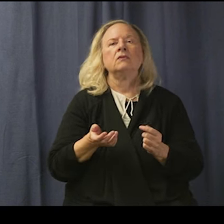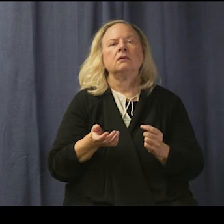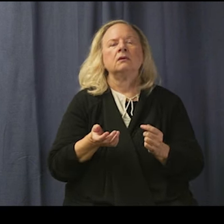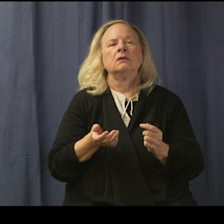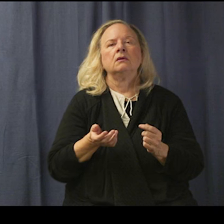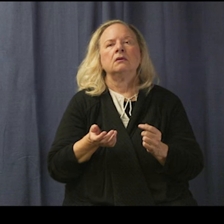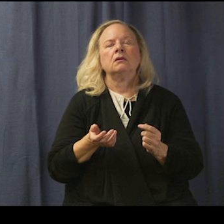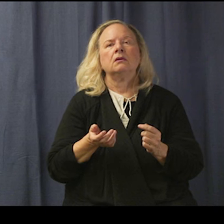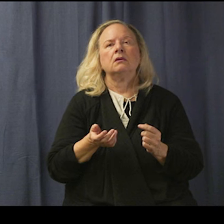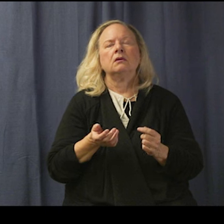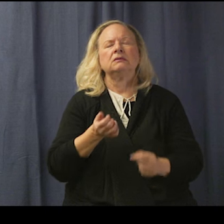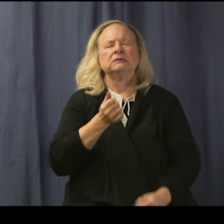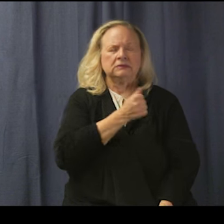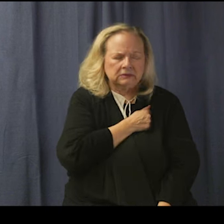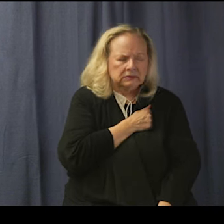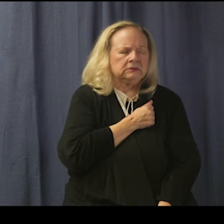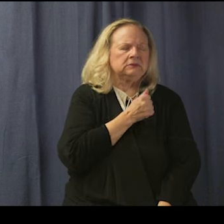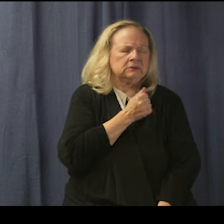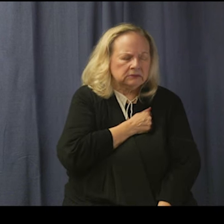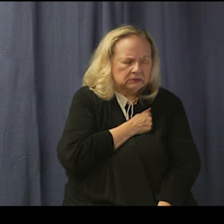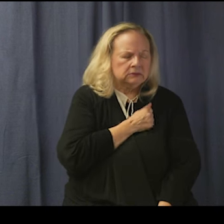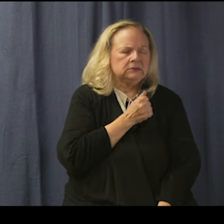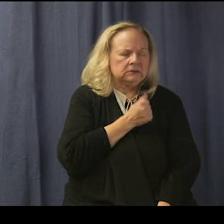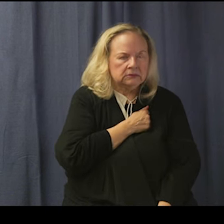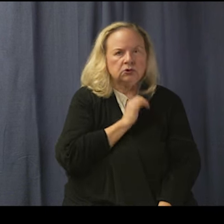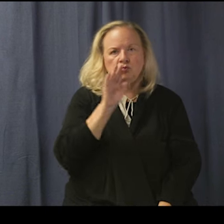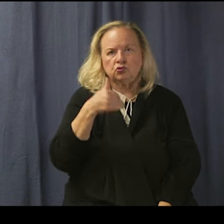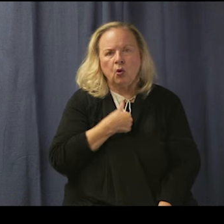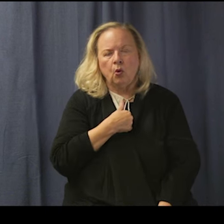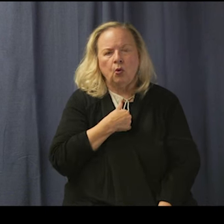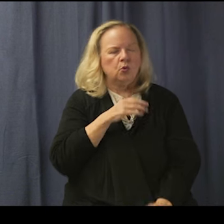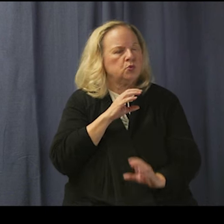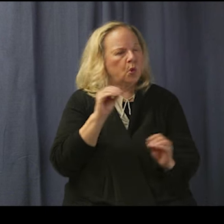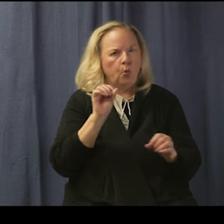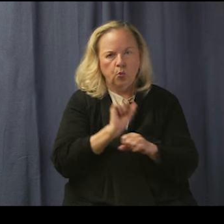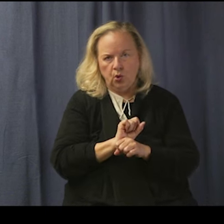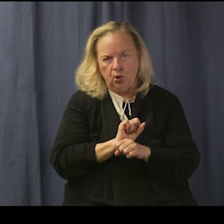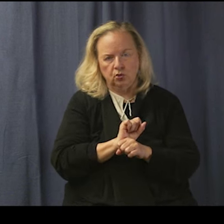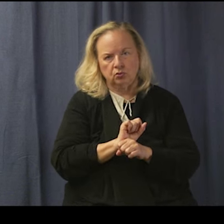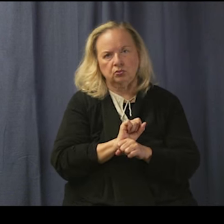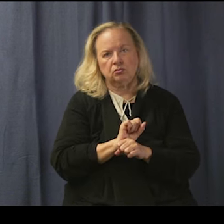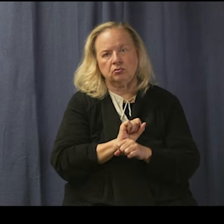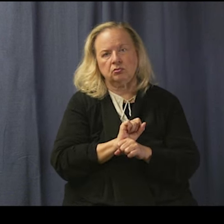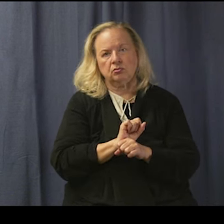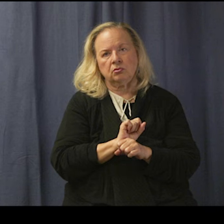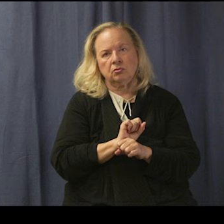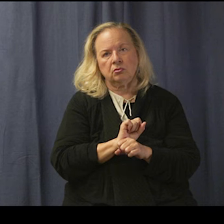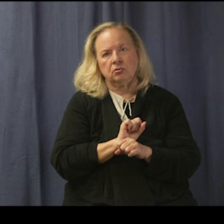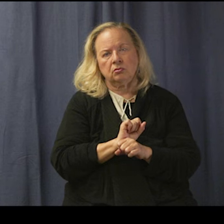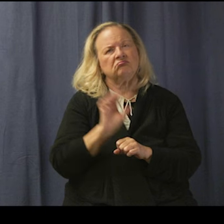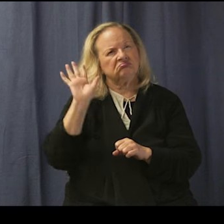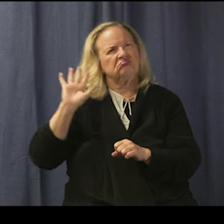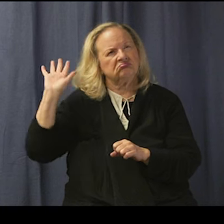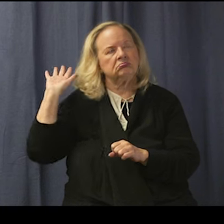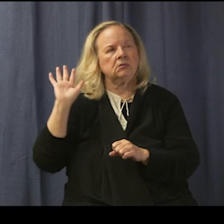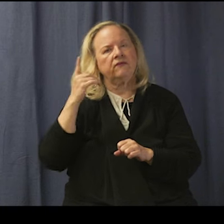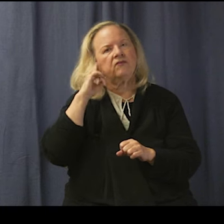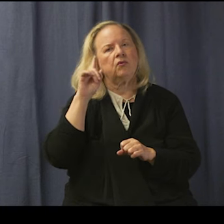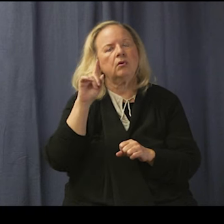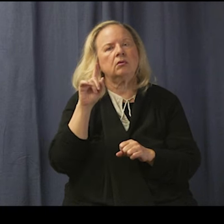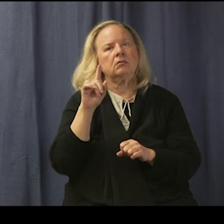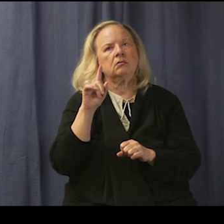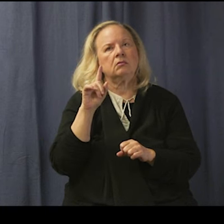to afflict our souls, do no kind of work. And this was not only for